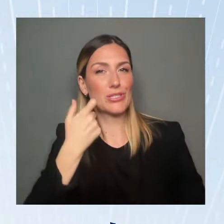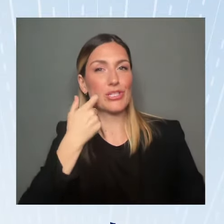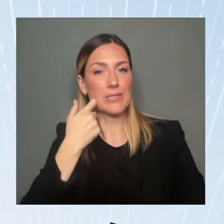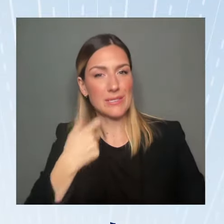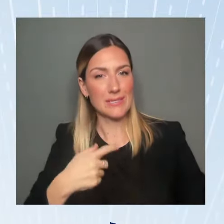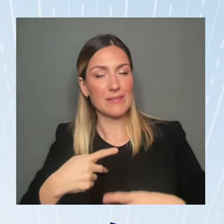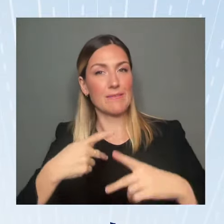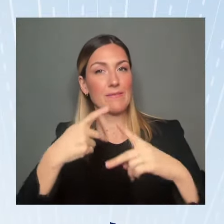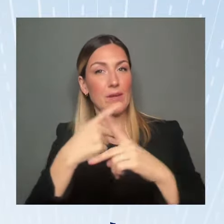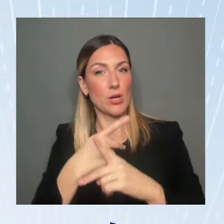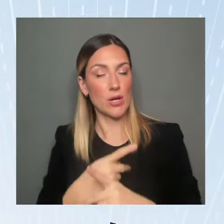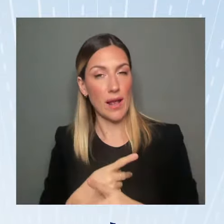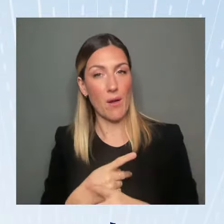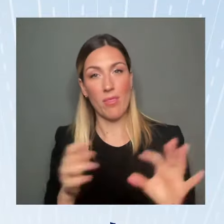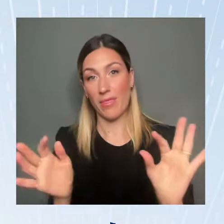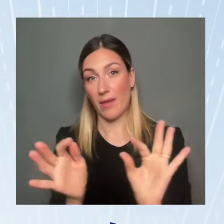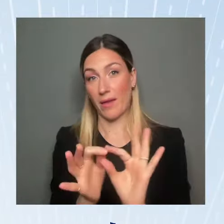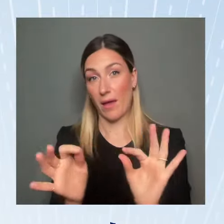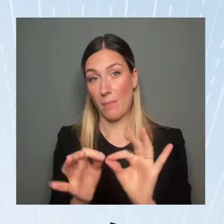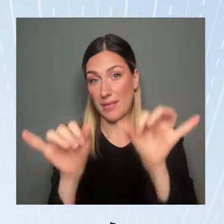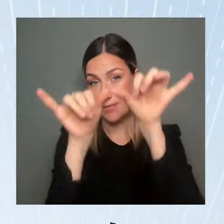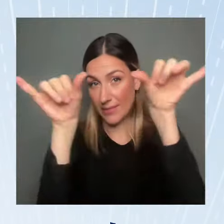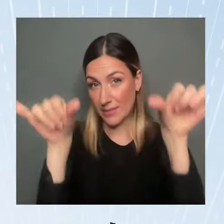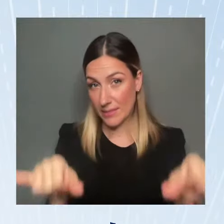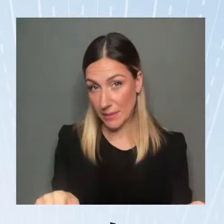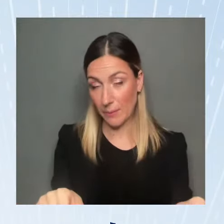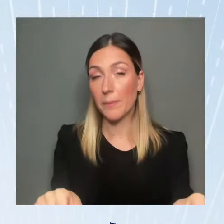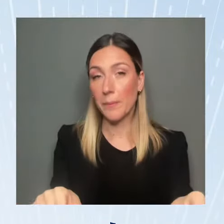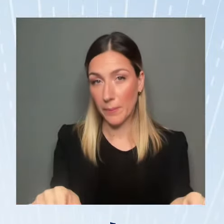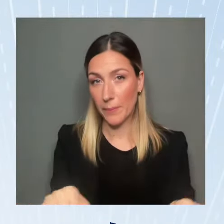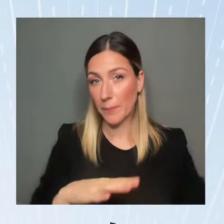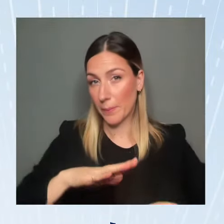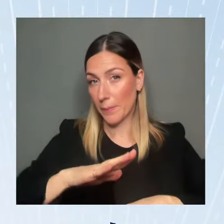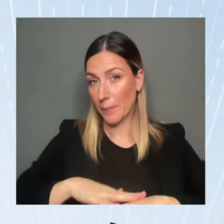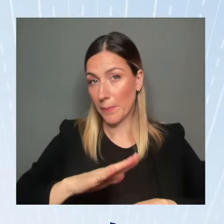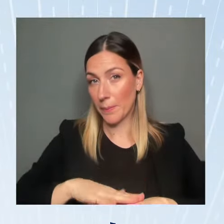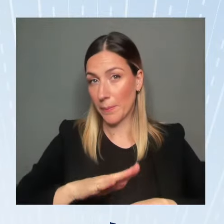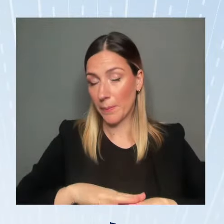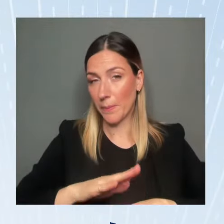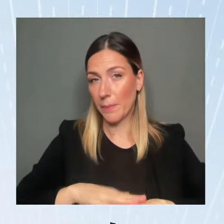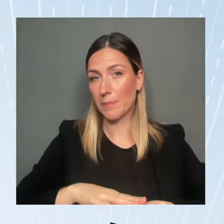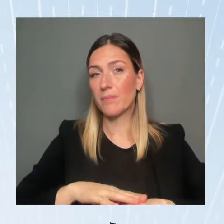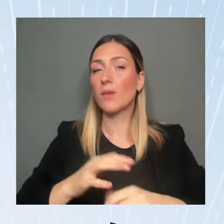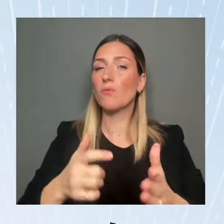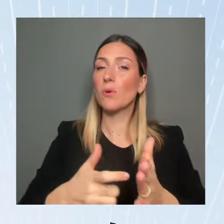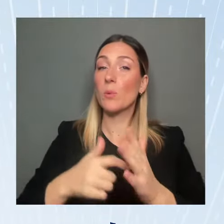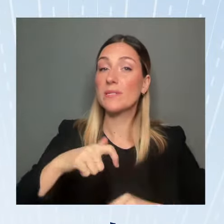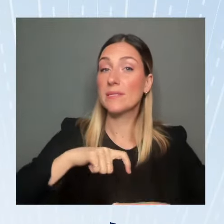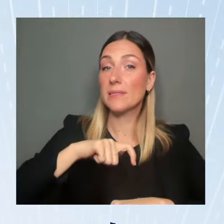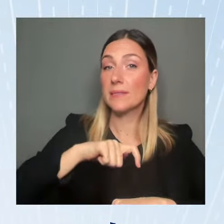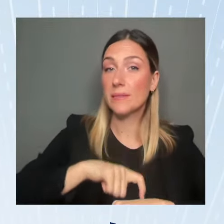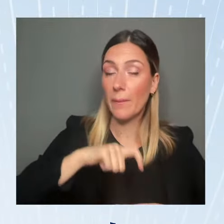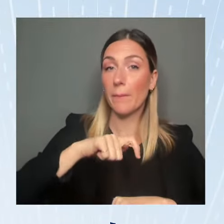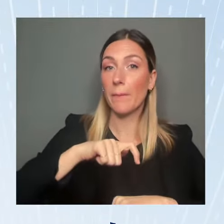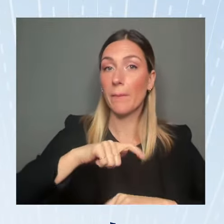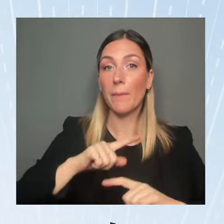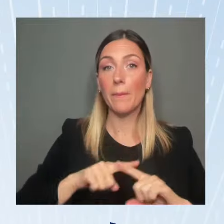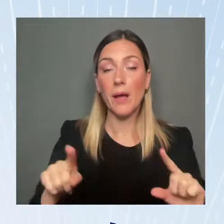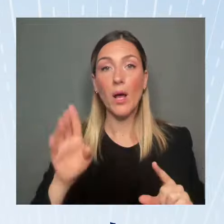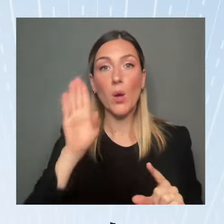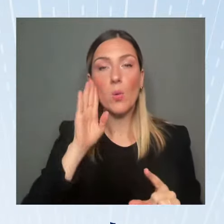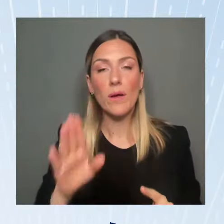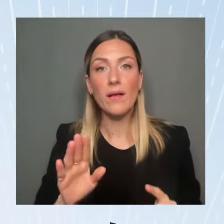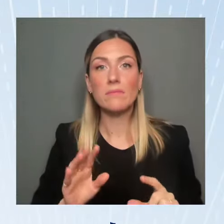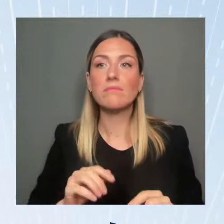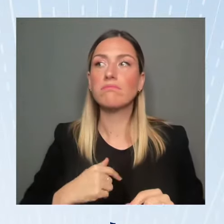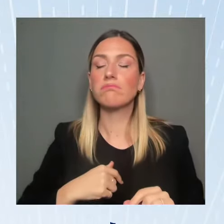comment system that we have. Which can take time, but it takes time in order to make sure that